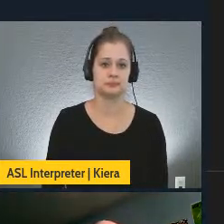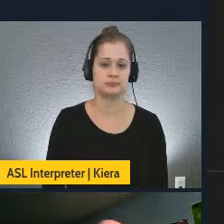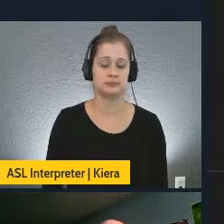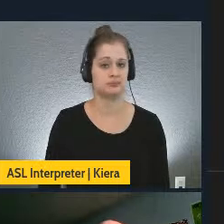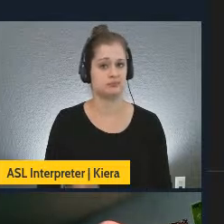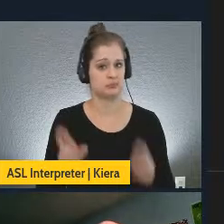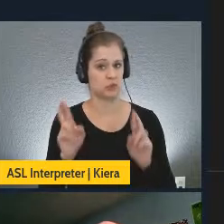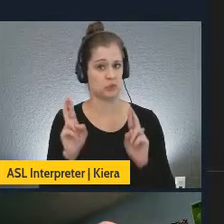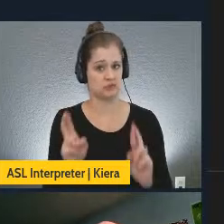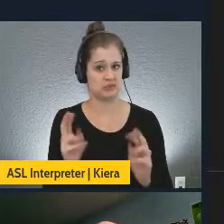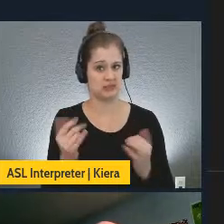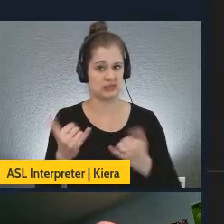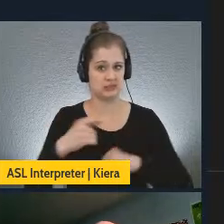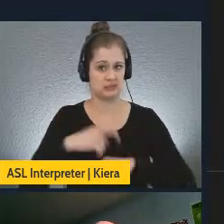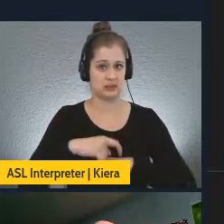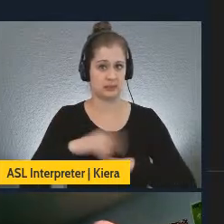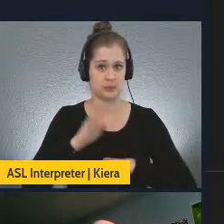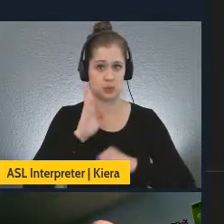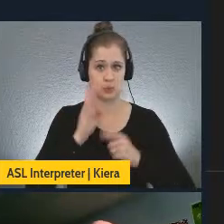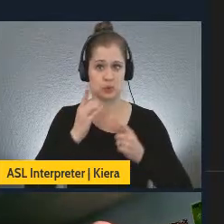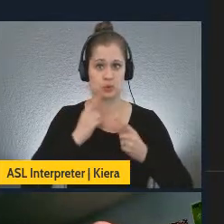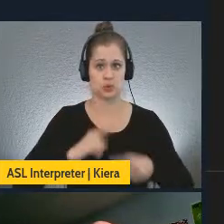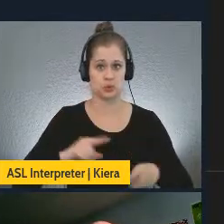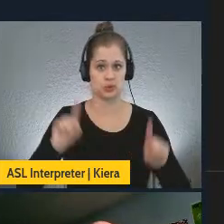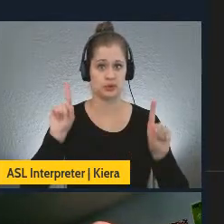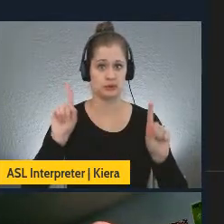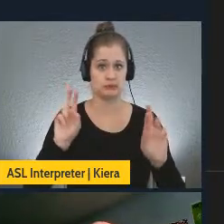Hopefully this time it works.